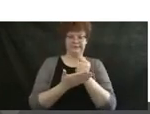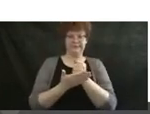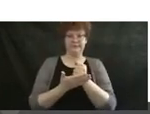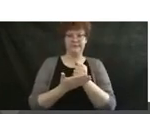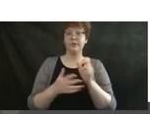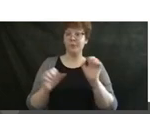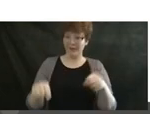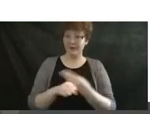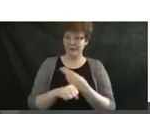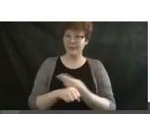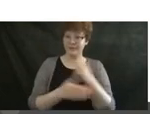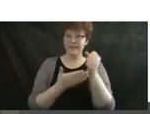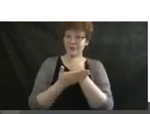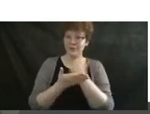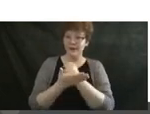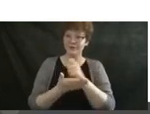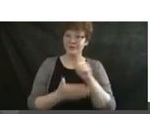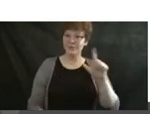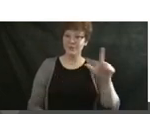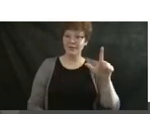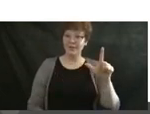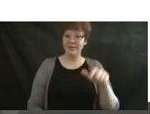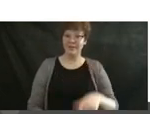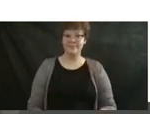So I can come back in here and I can erase